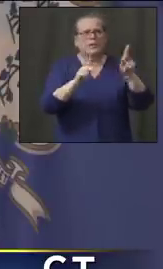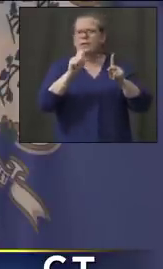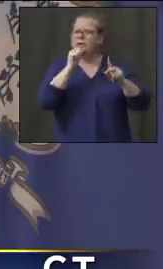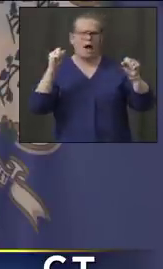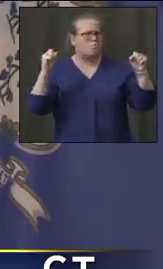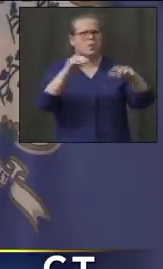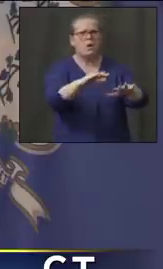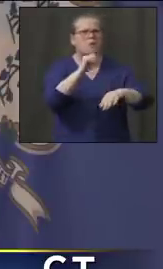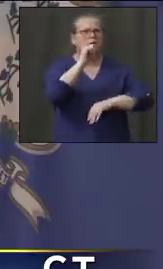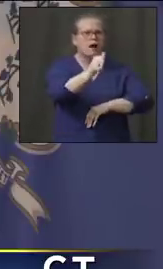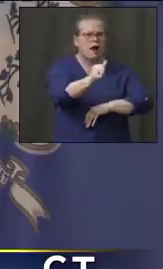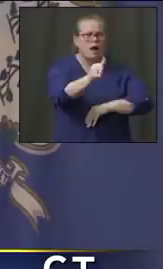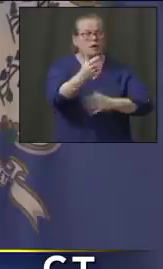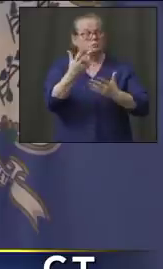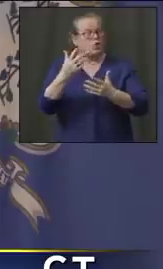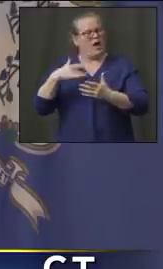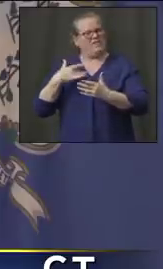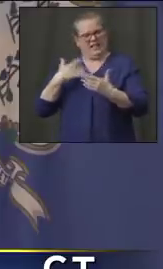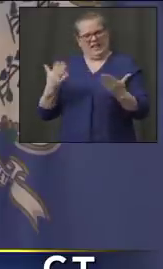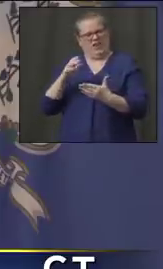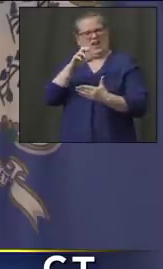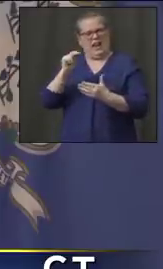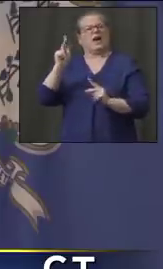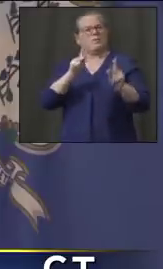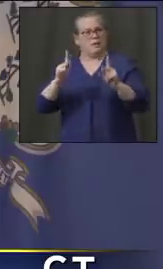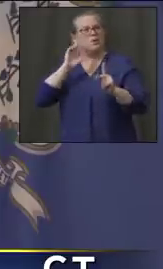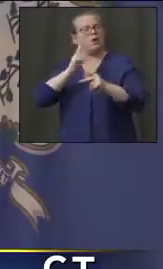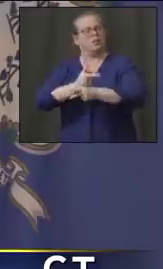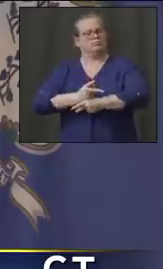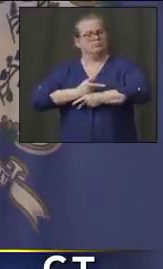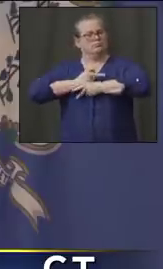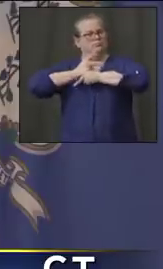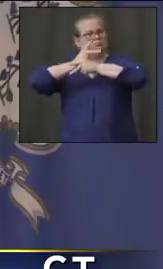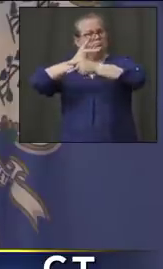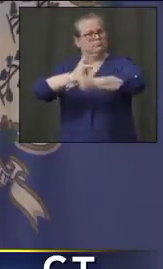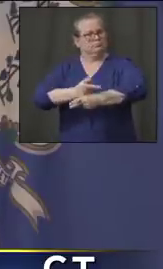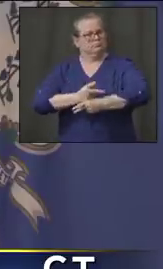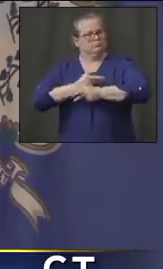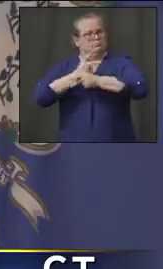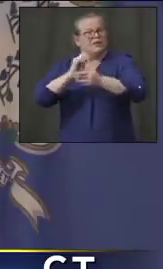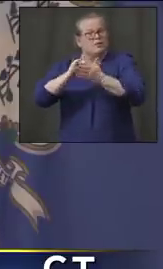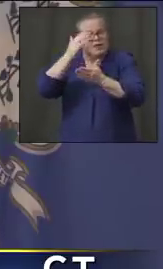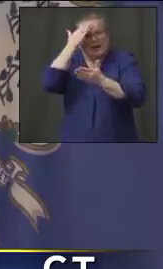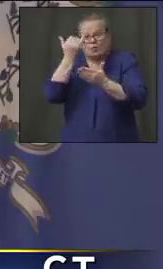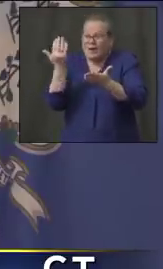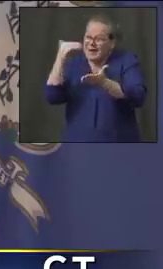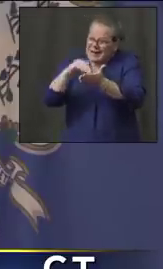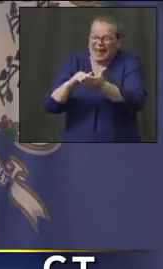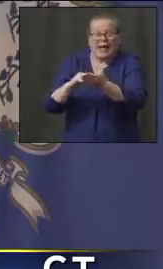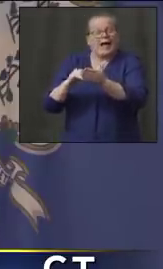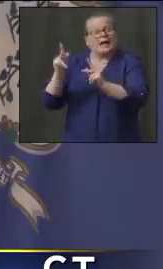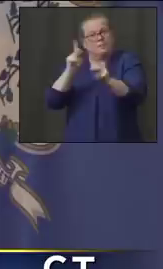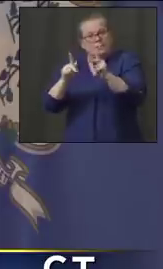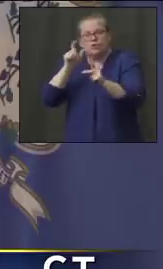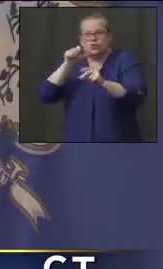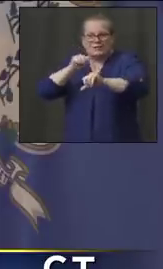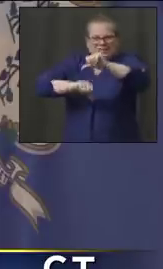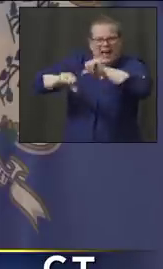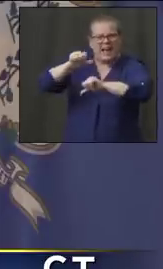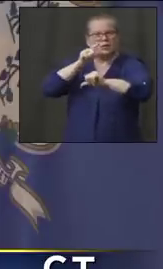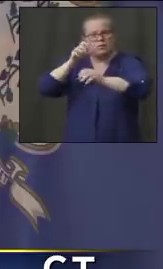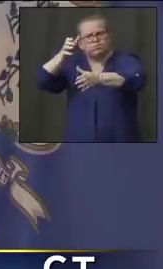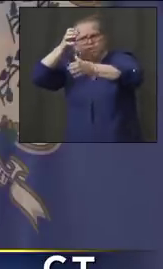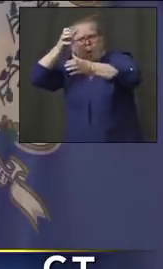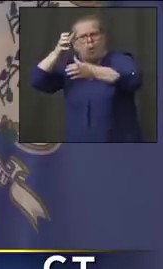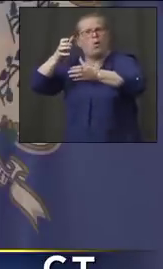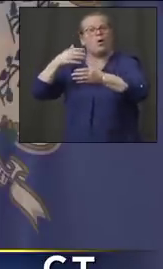So as Indra said, that's why we really want to rely upon the scientific community so we can give people confidence when it's safe for you to